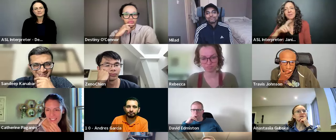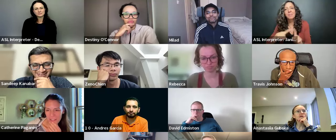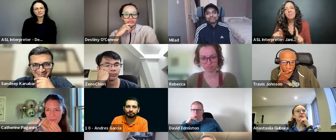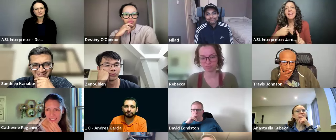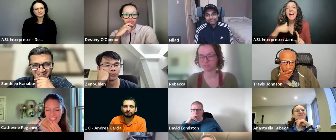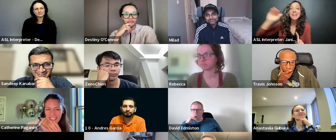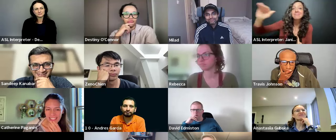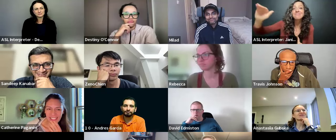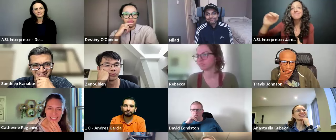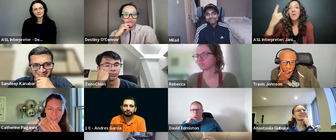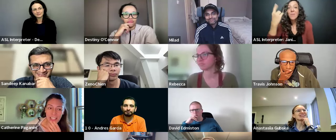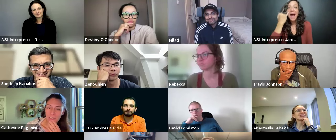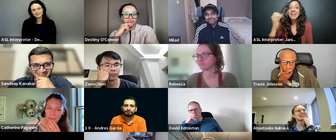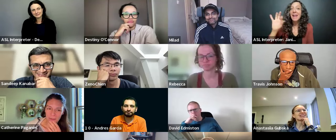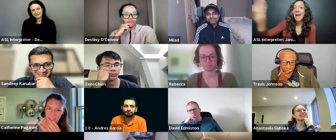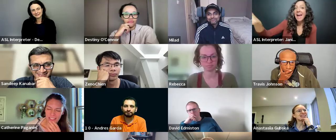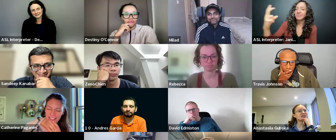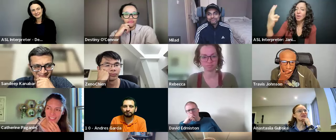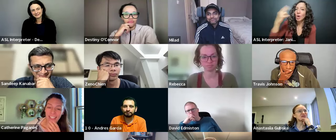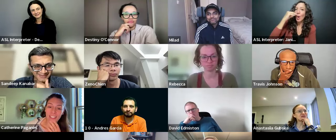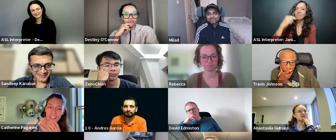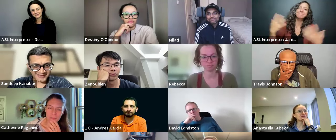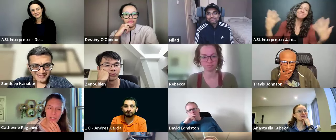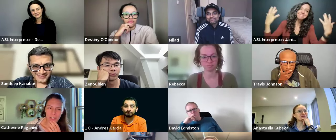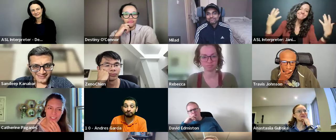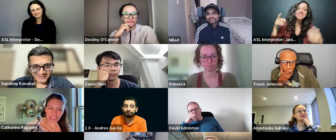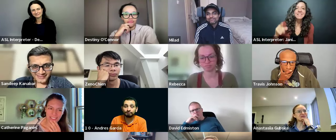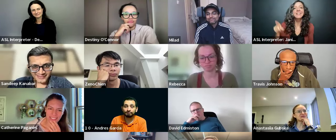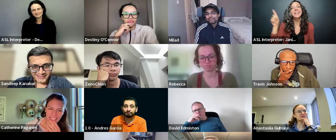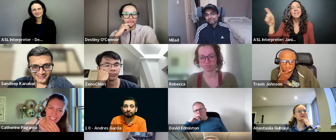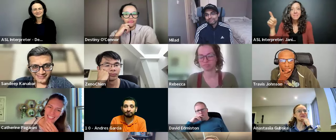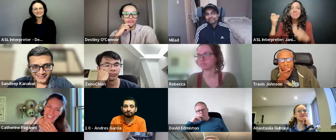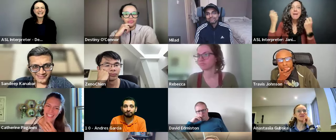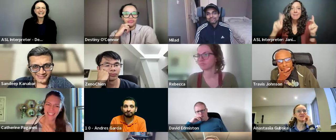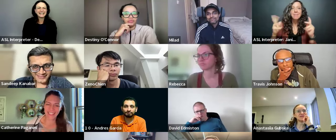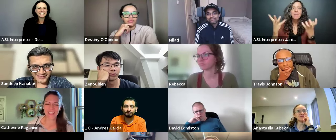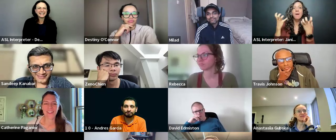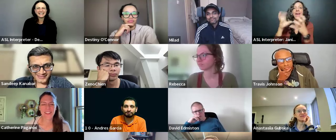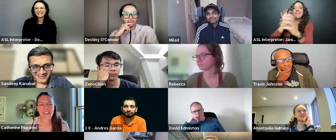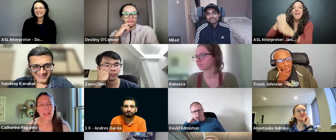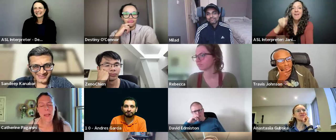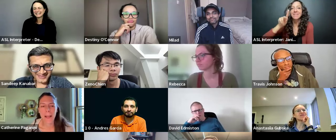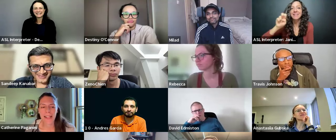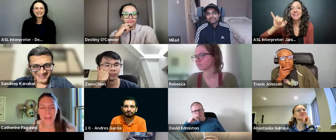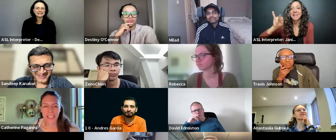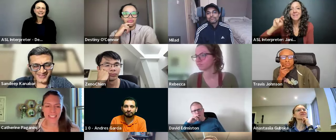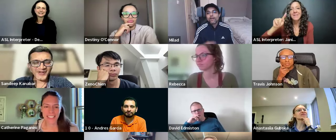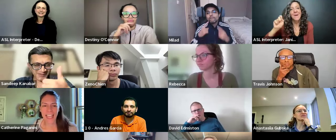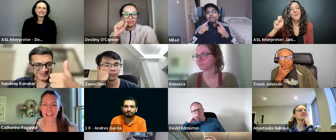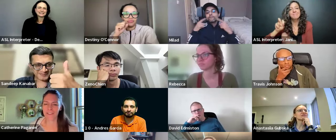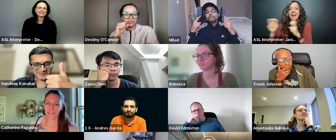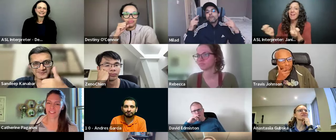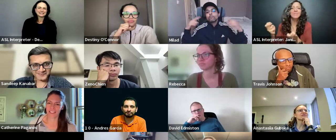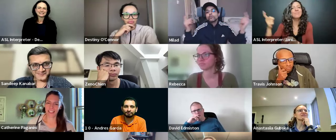an idea, but it's like, yeah, I mean, everyone wants, they get a lot of pressure. So I